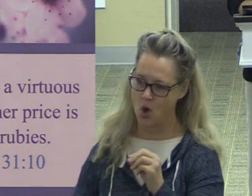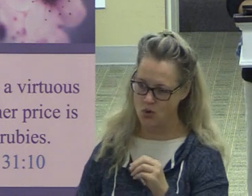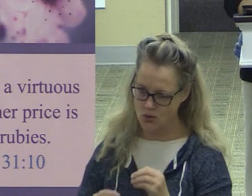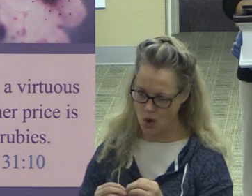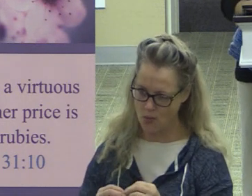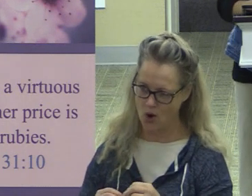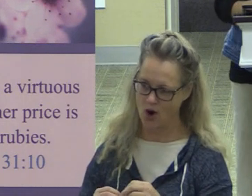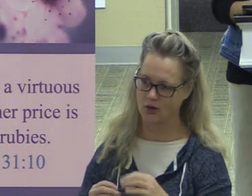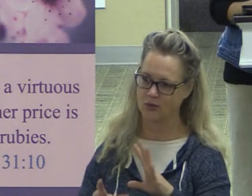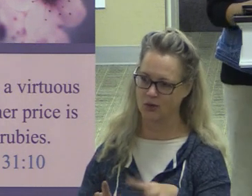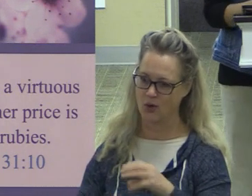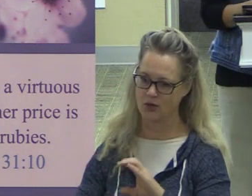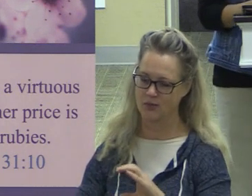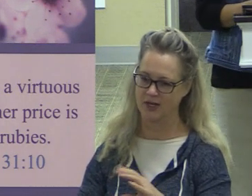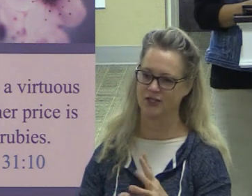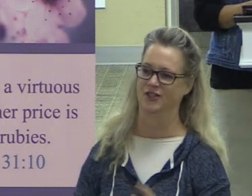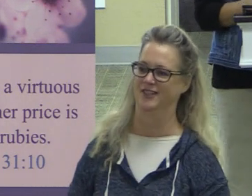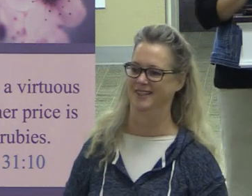happened.